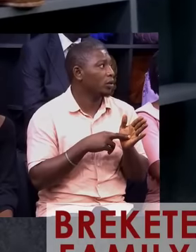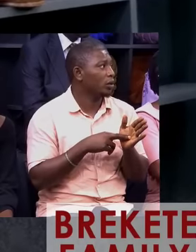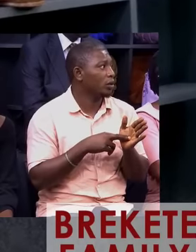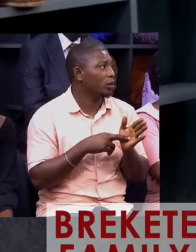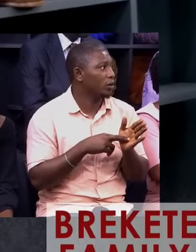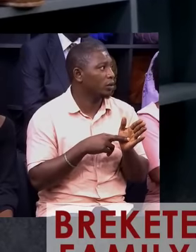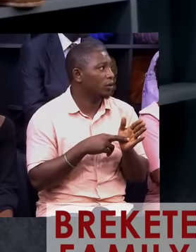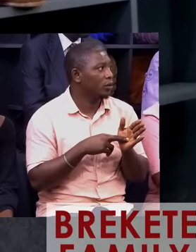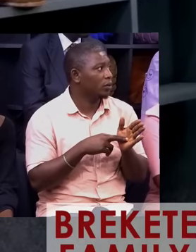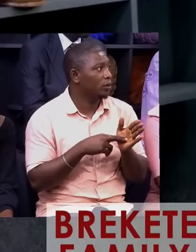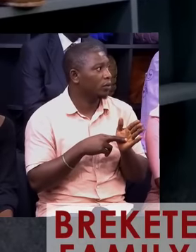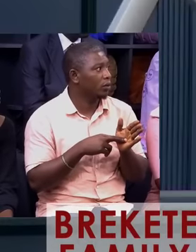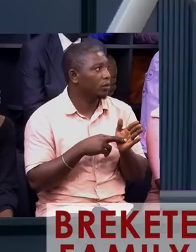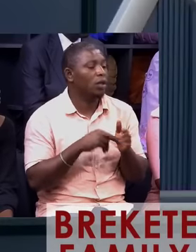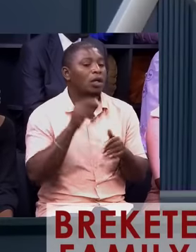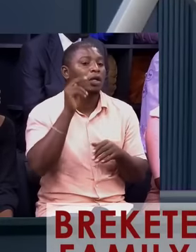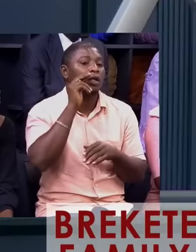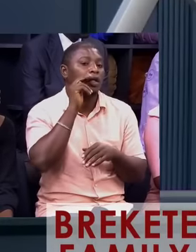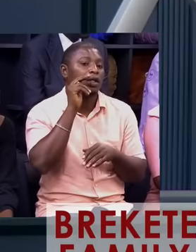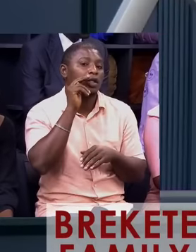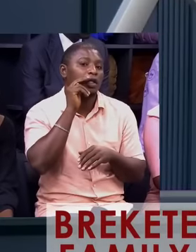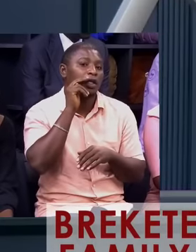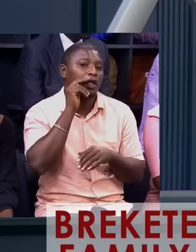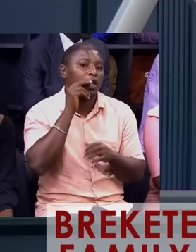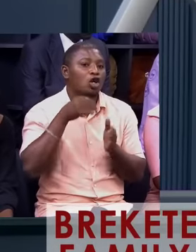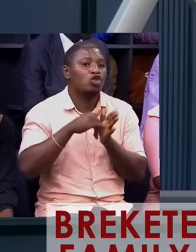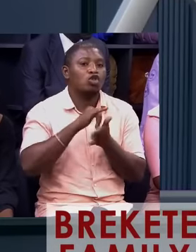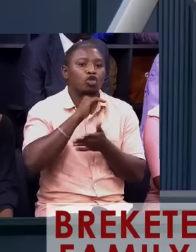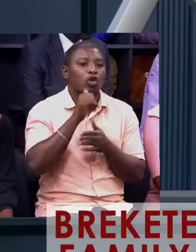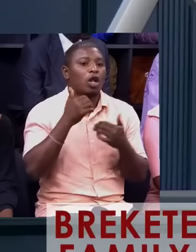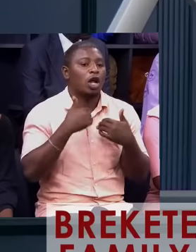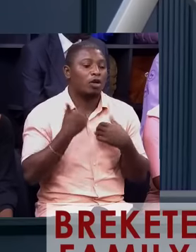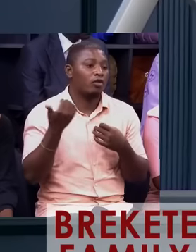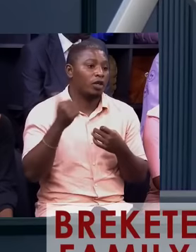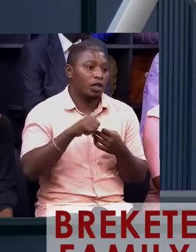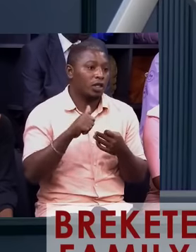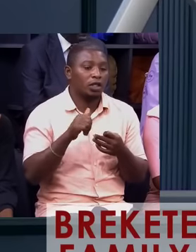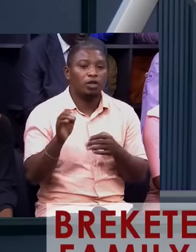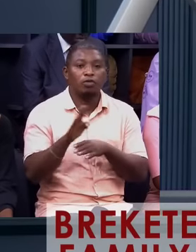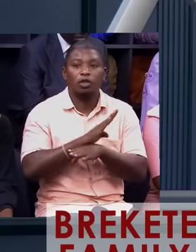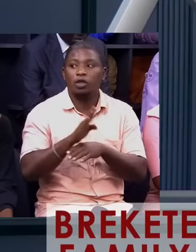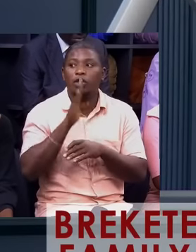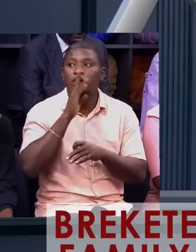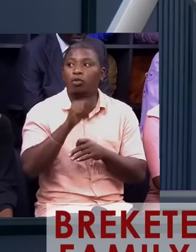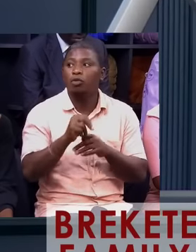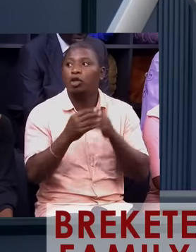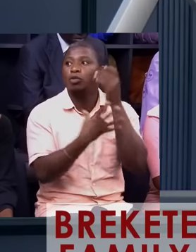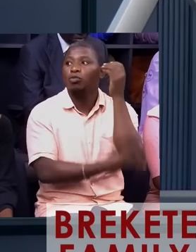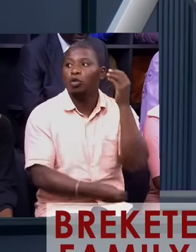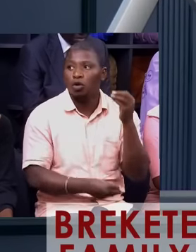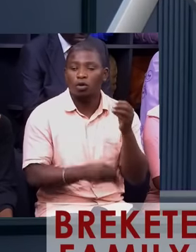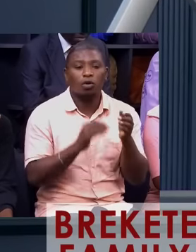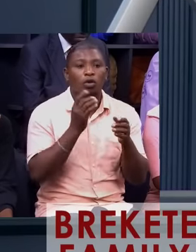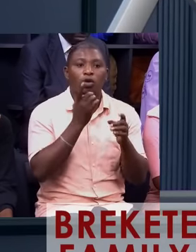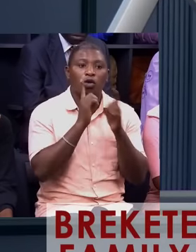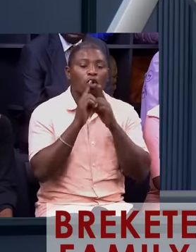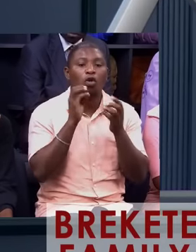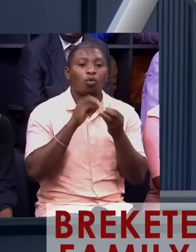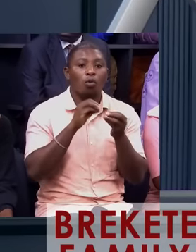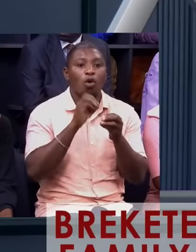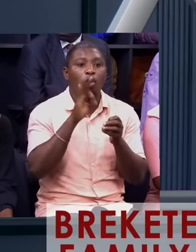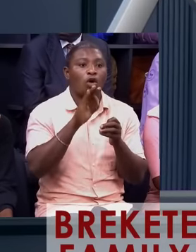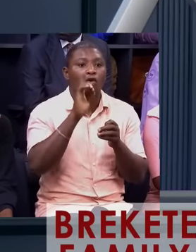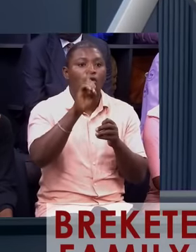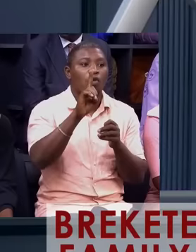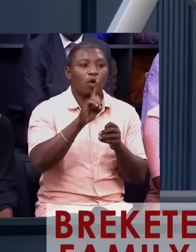record there but Nigeria does not have any business being poor talk more of one Bill Gate very correct